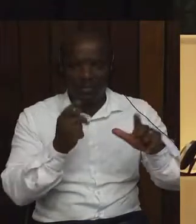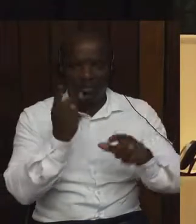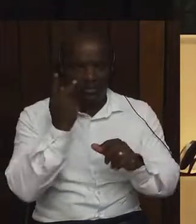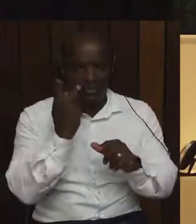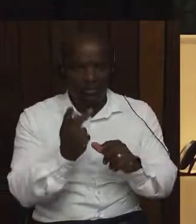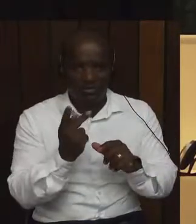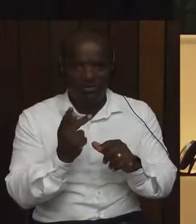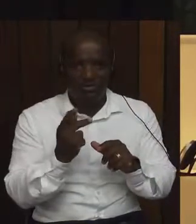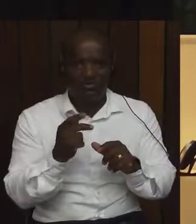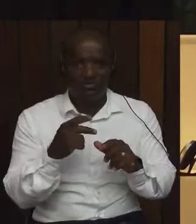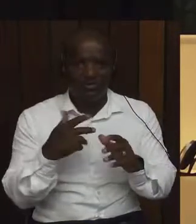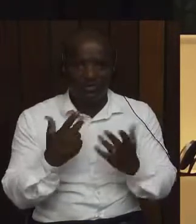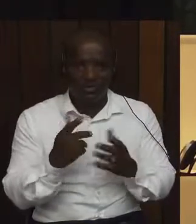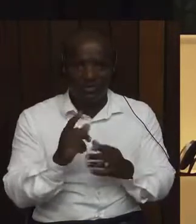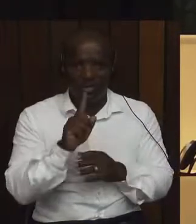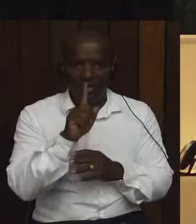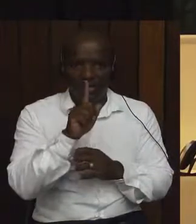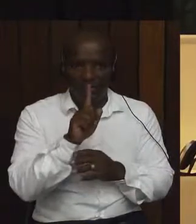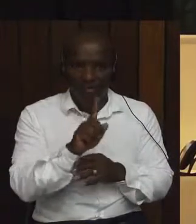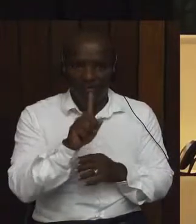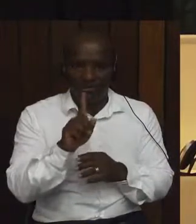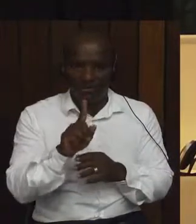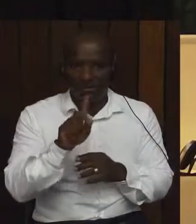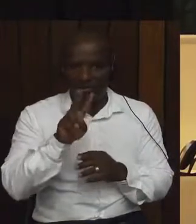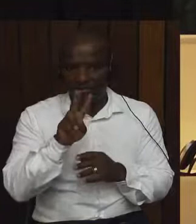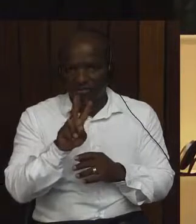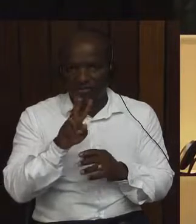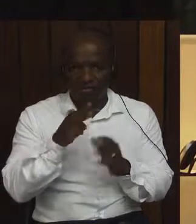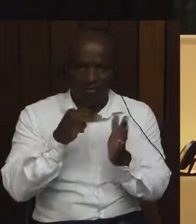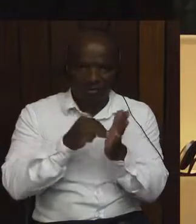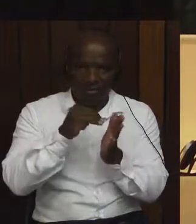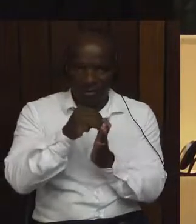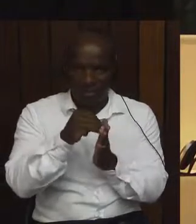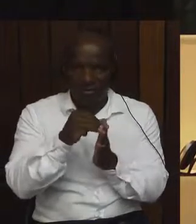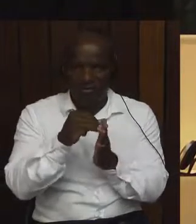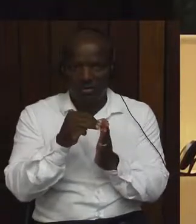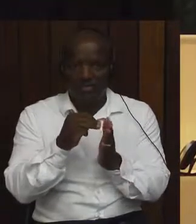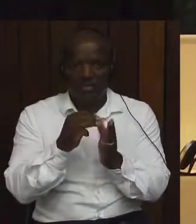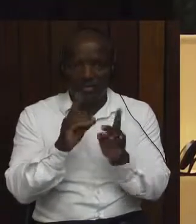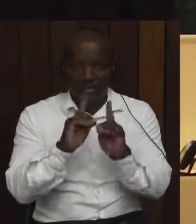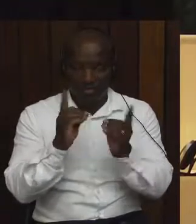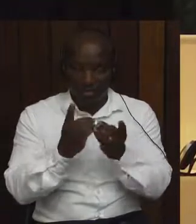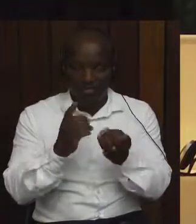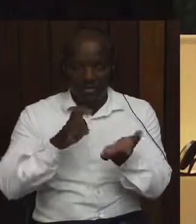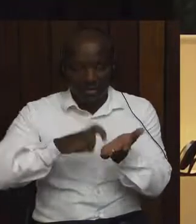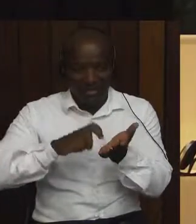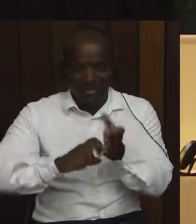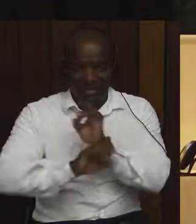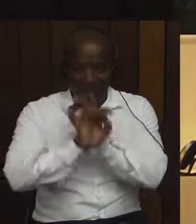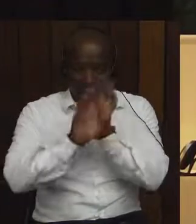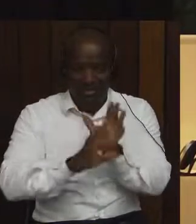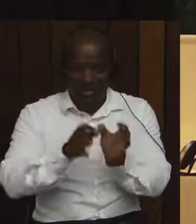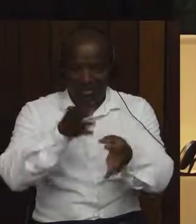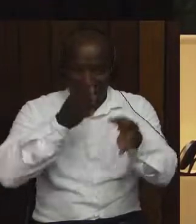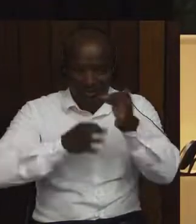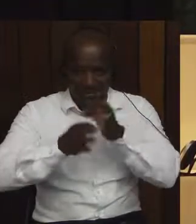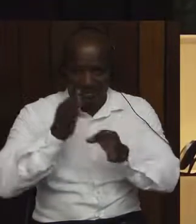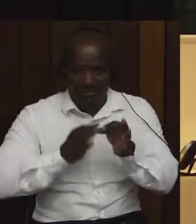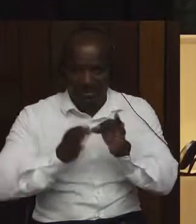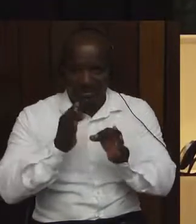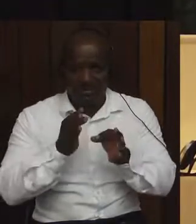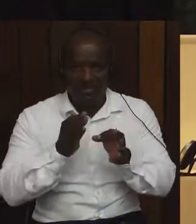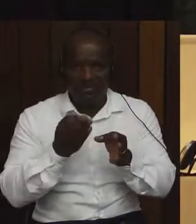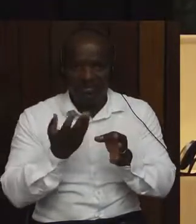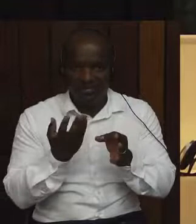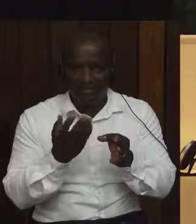was reduced by 112 million. So the department will have to clarify or reconcile the